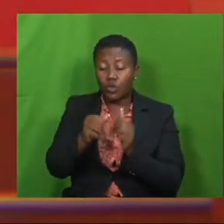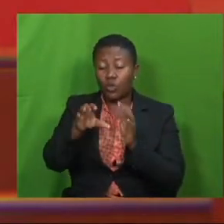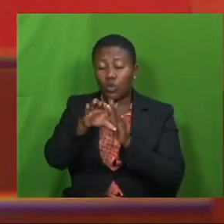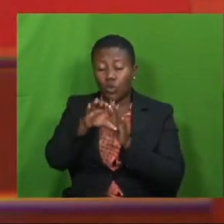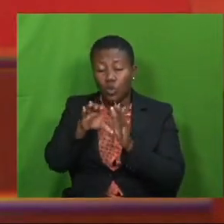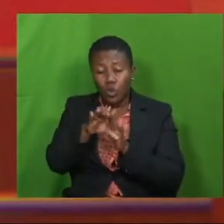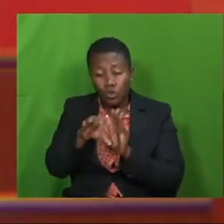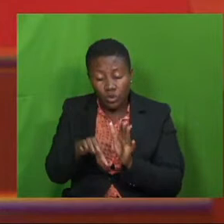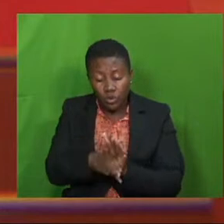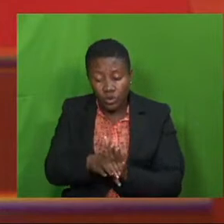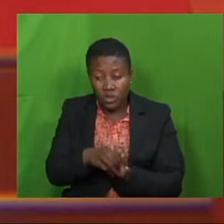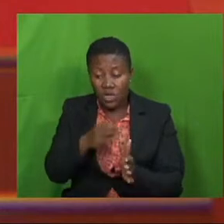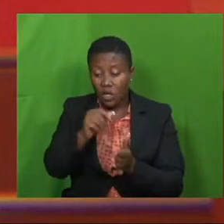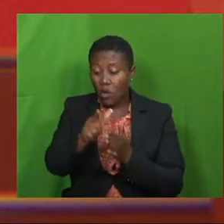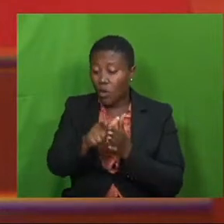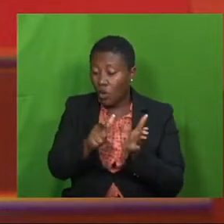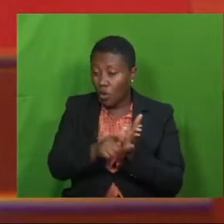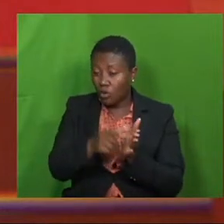of Parliament.